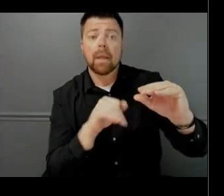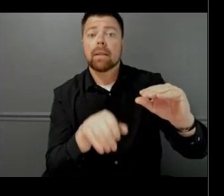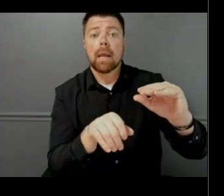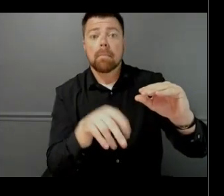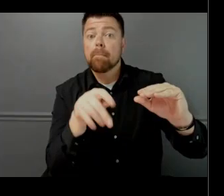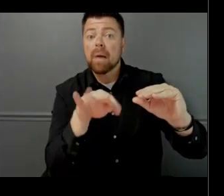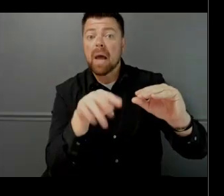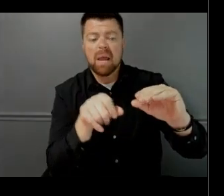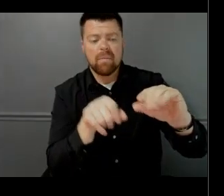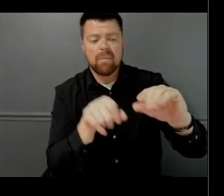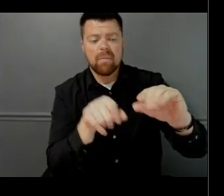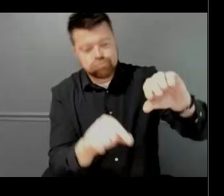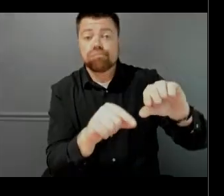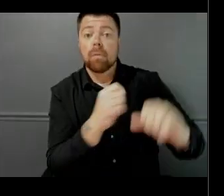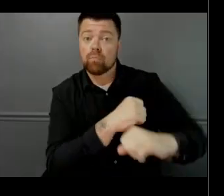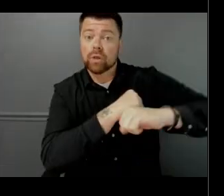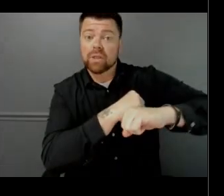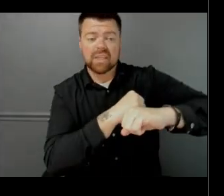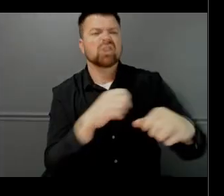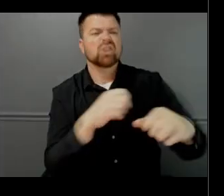handles.